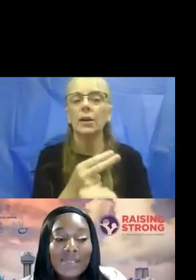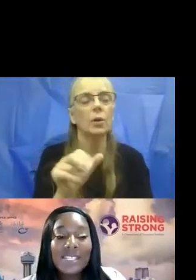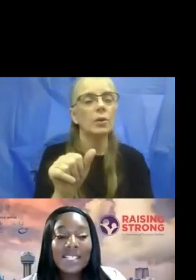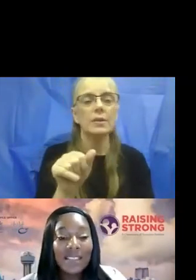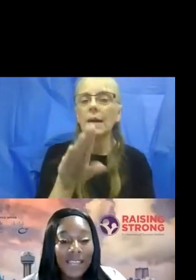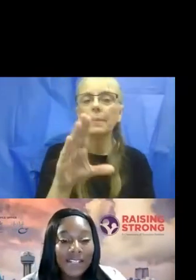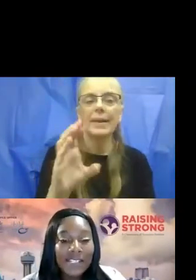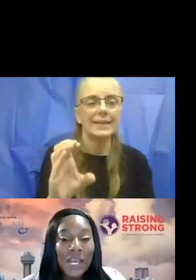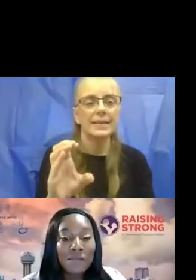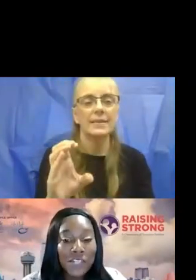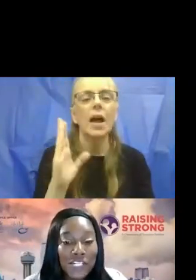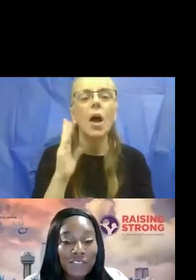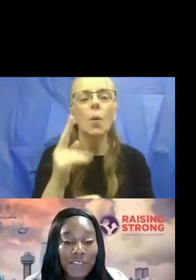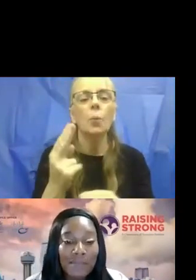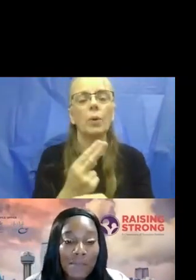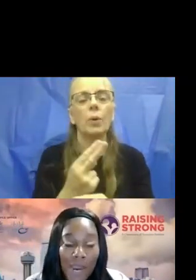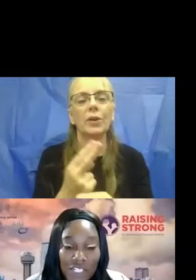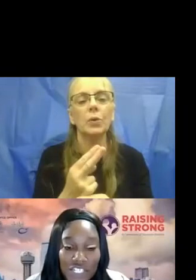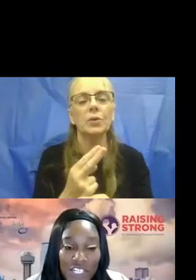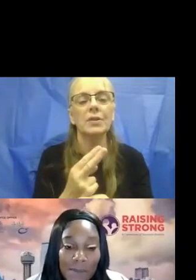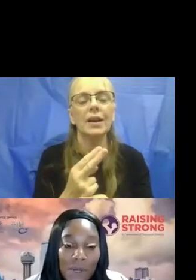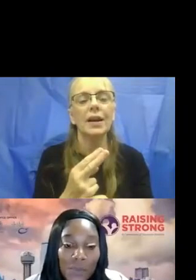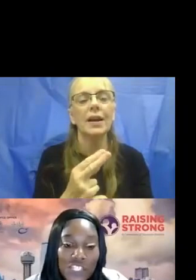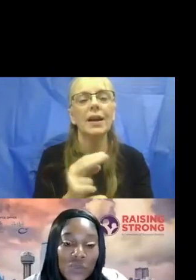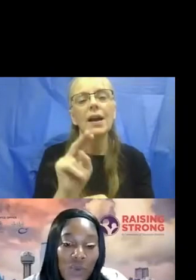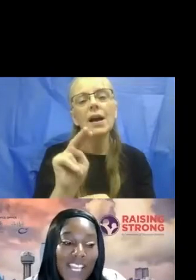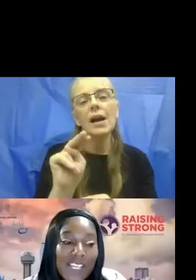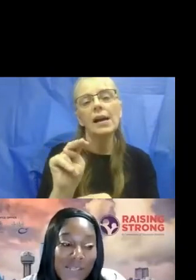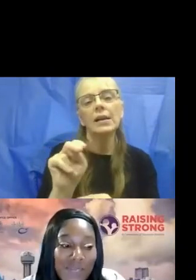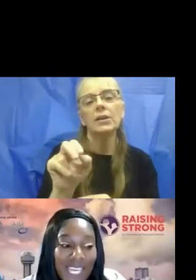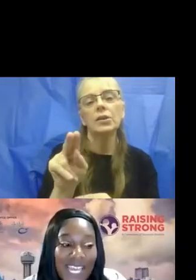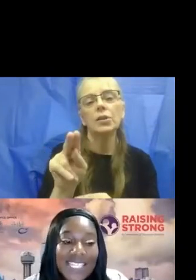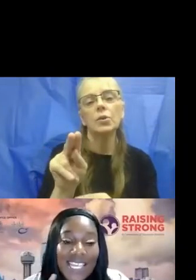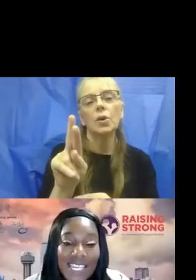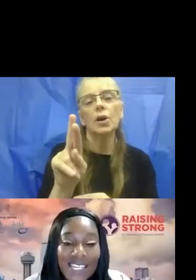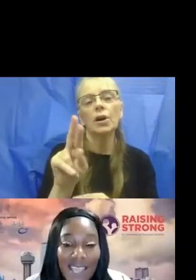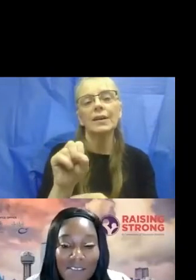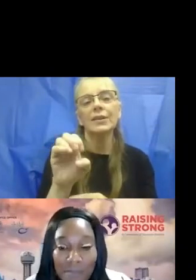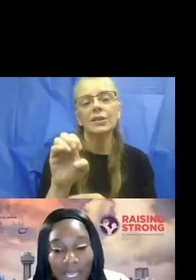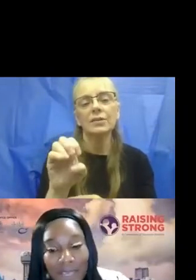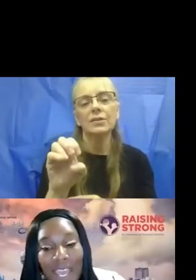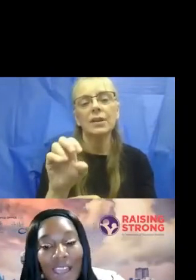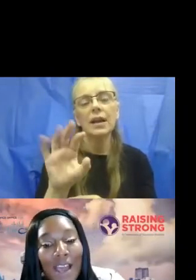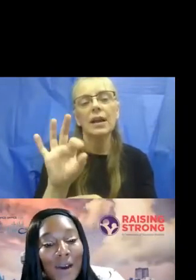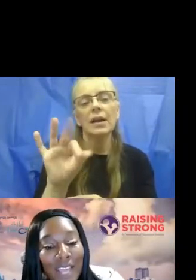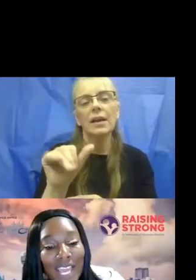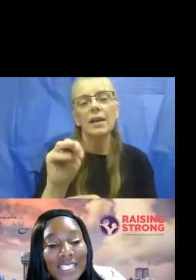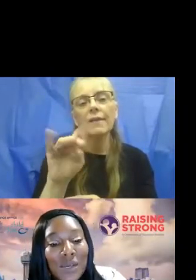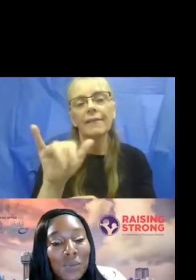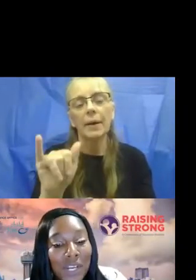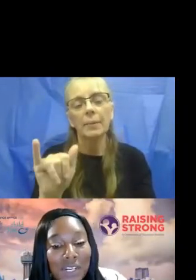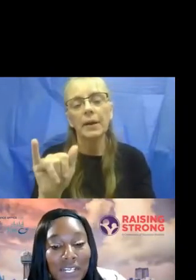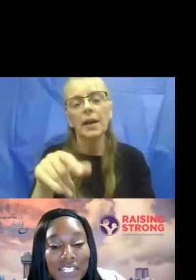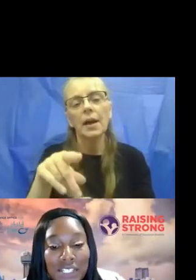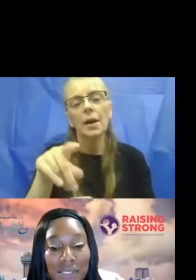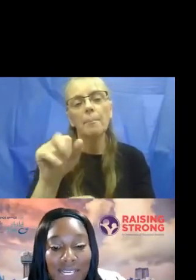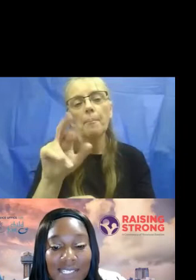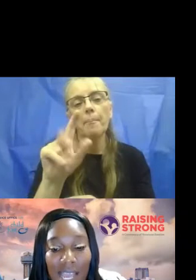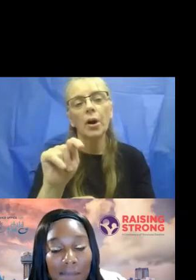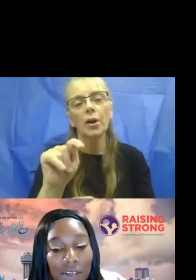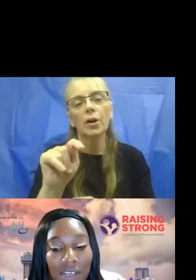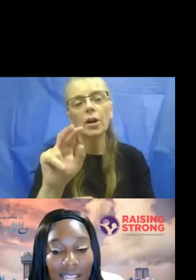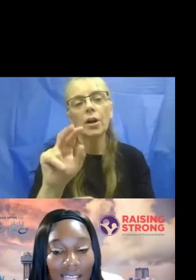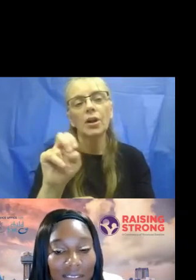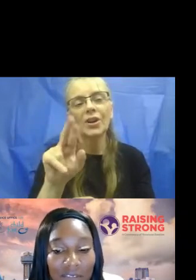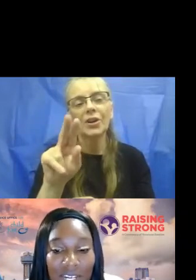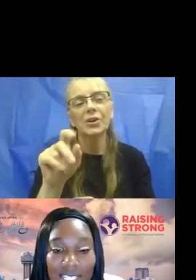going to be using the letters of Nurse Family Partnership, which is right. You guessed NFP. Okay, so what you're going to do is